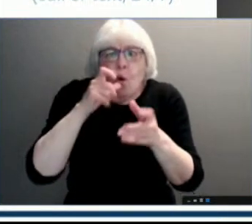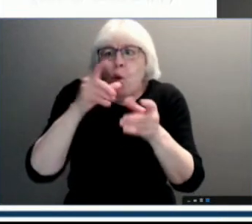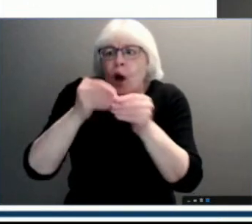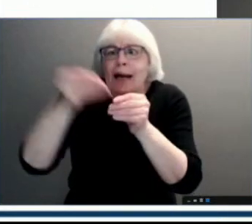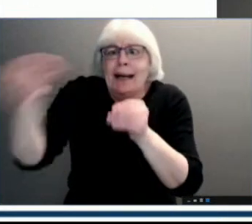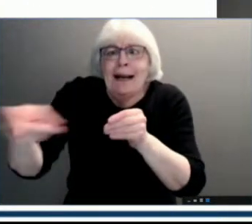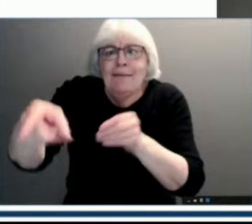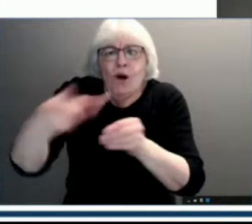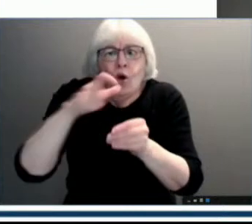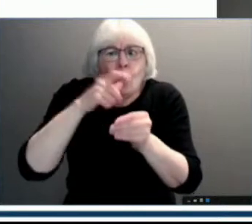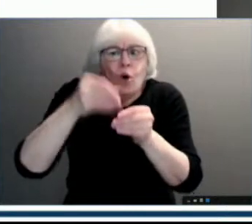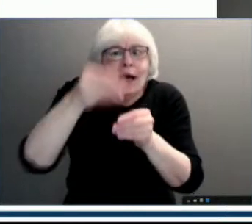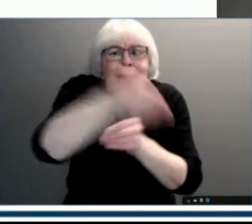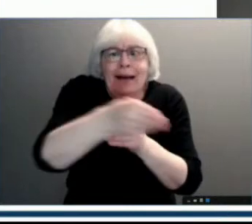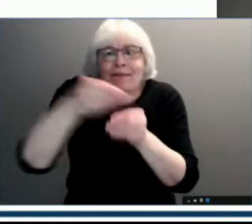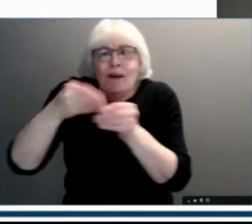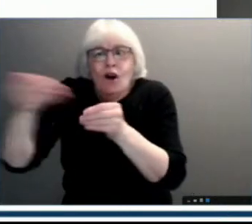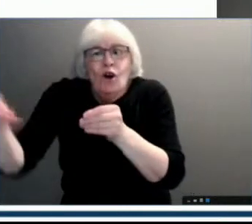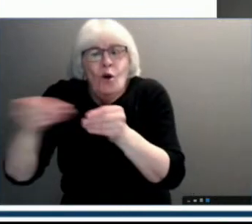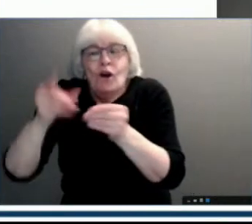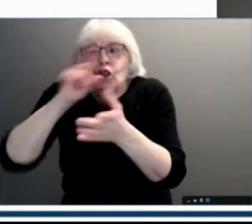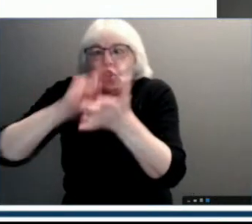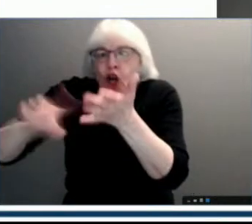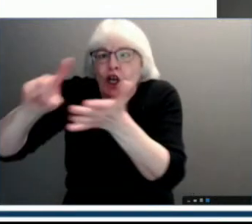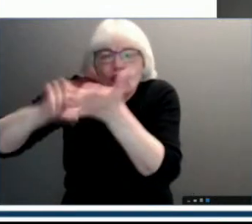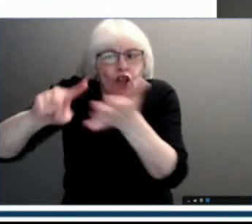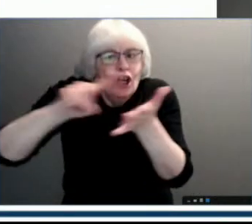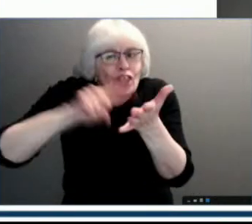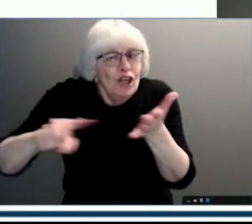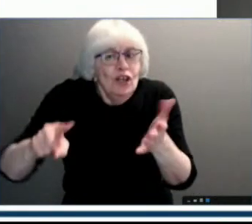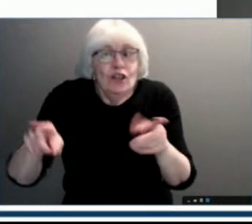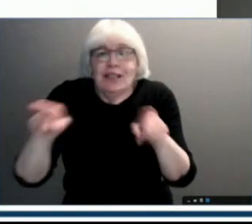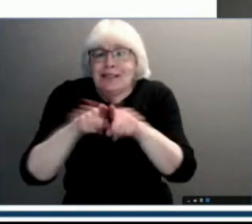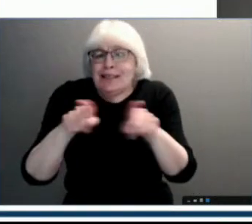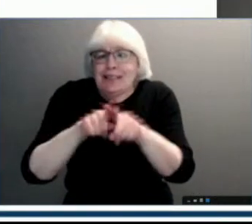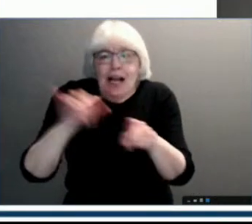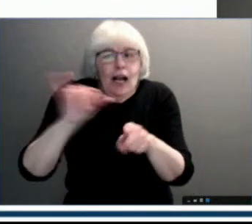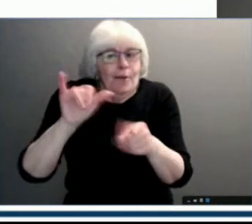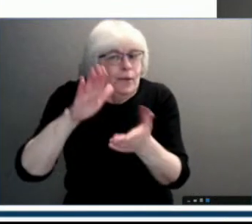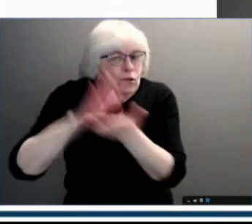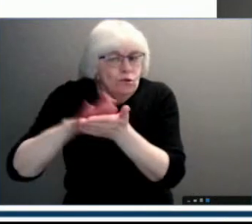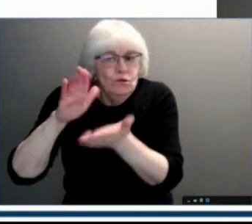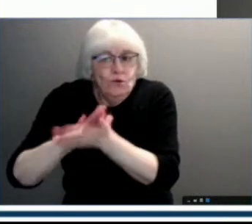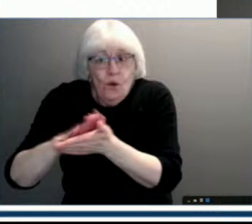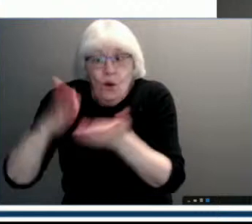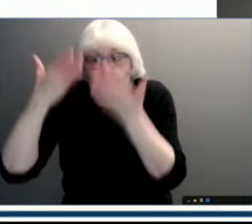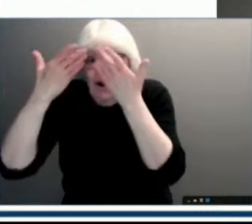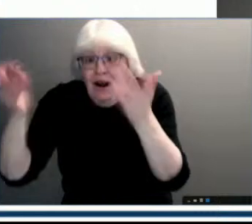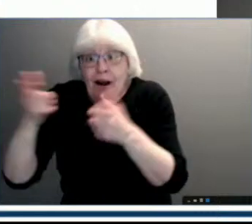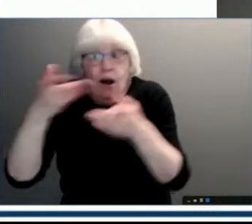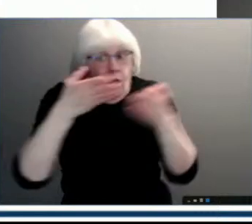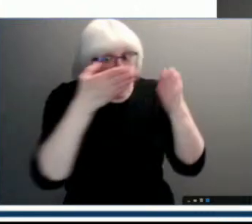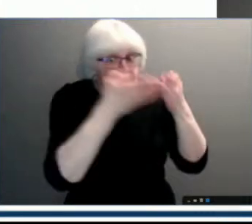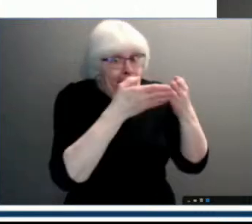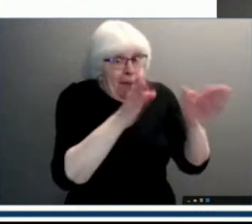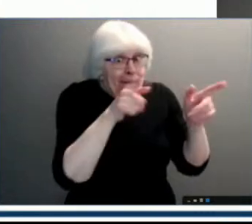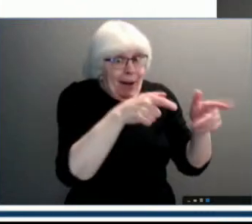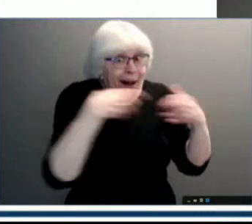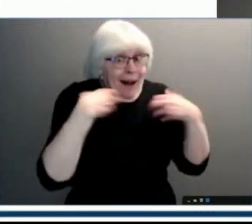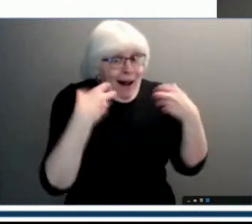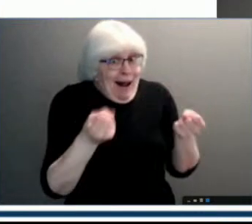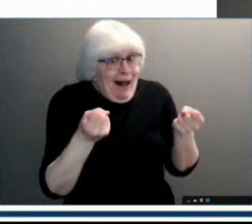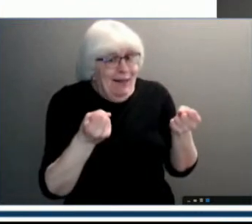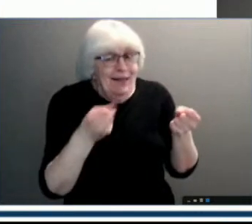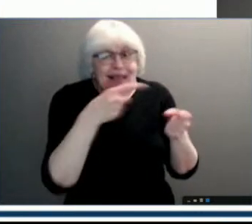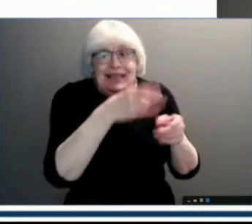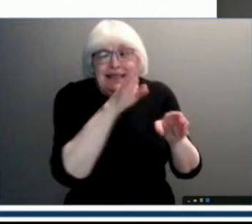schools. Just because public health isn't doing the contact tracing doesn't mean that we're stepping away from that. We're asking